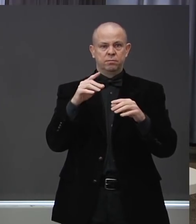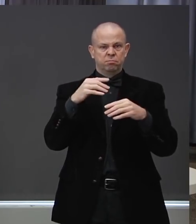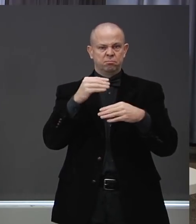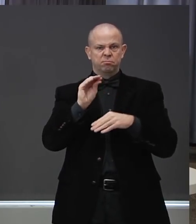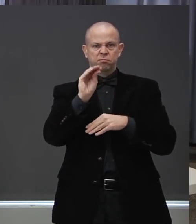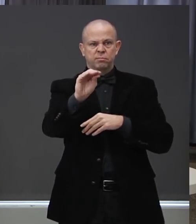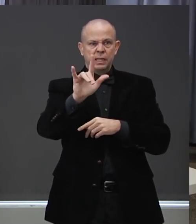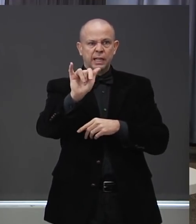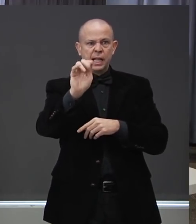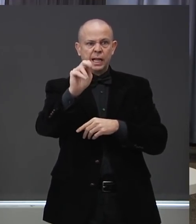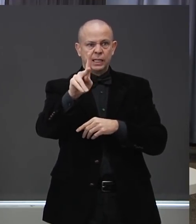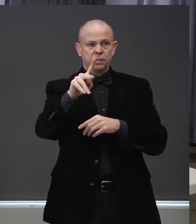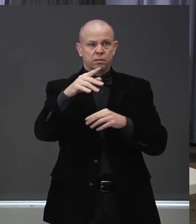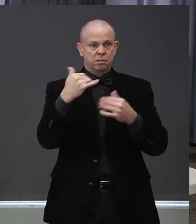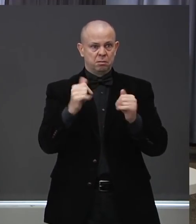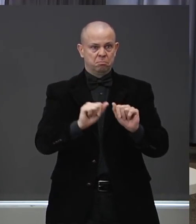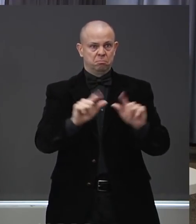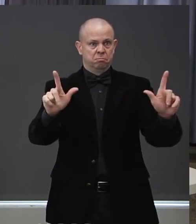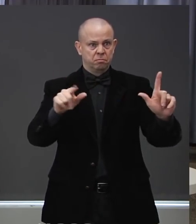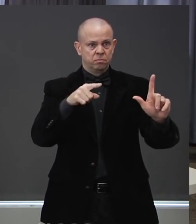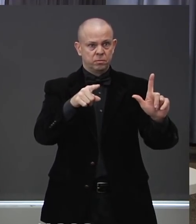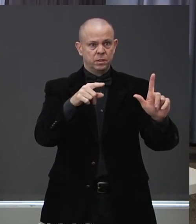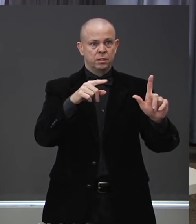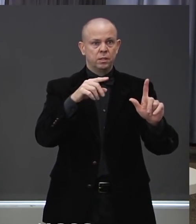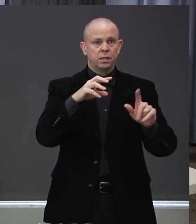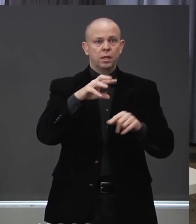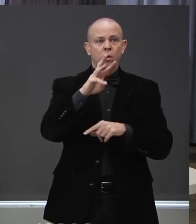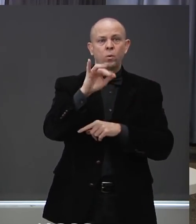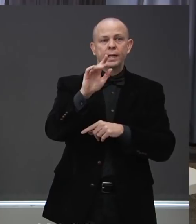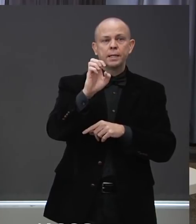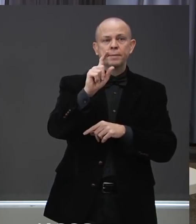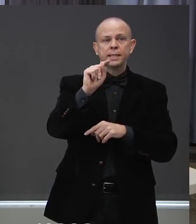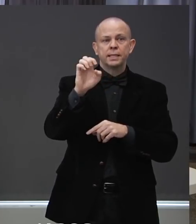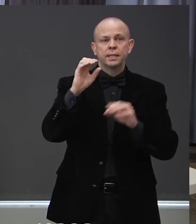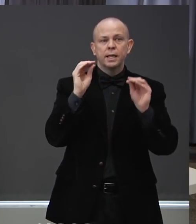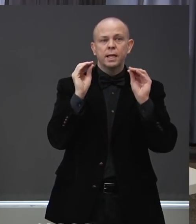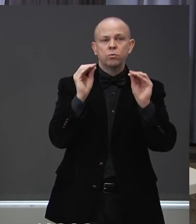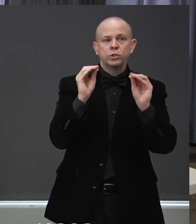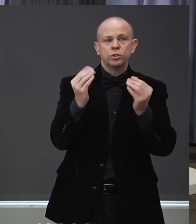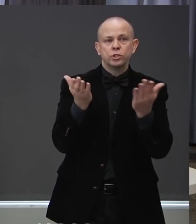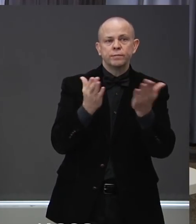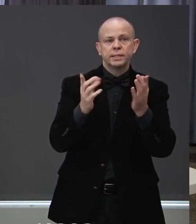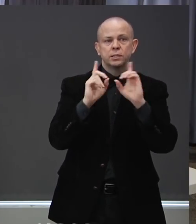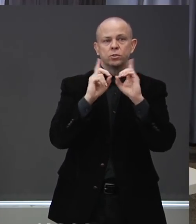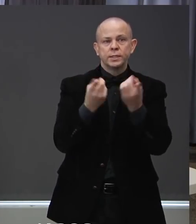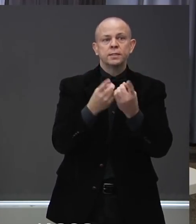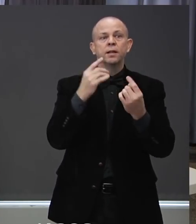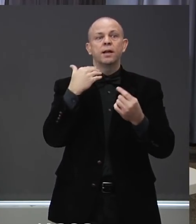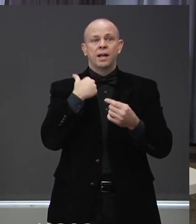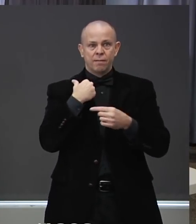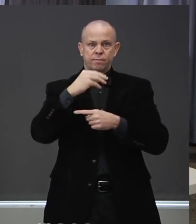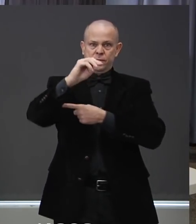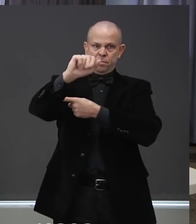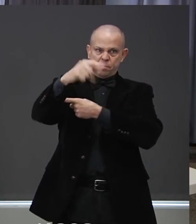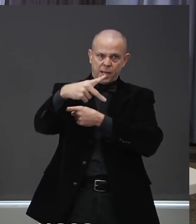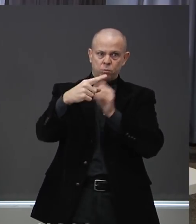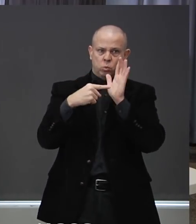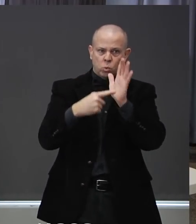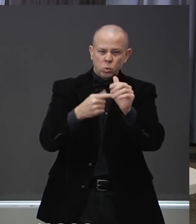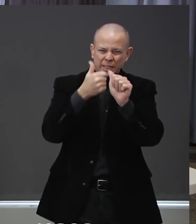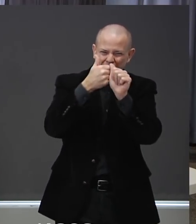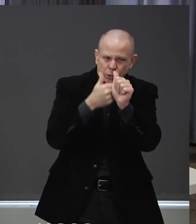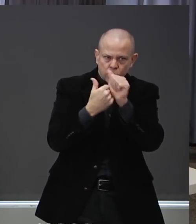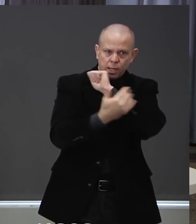I think it's from the Willamette Education Service District, and that has a map showing each county with a color coding that lines up